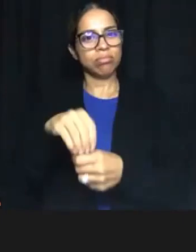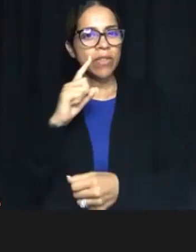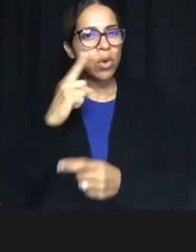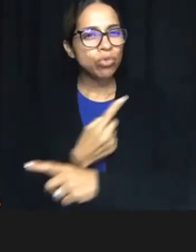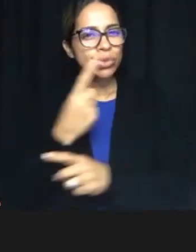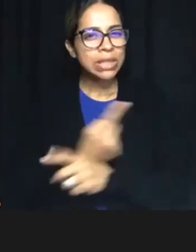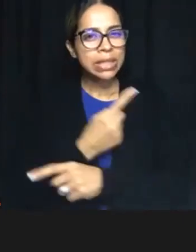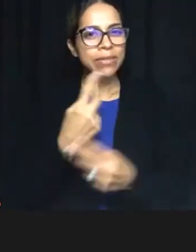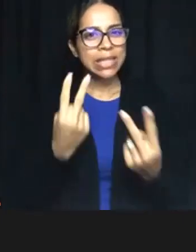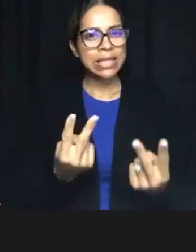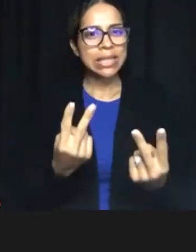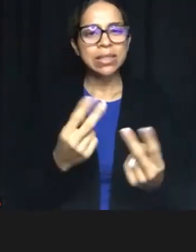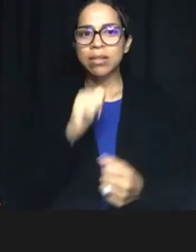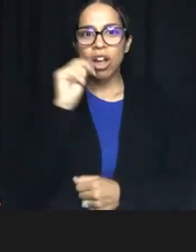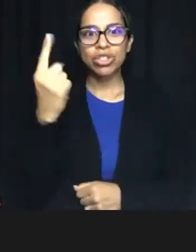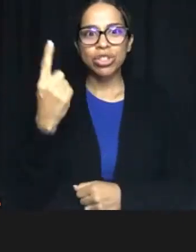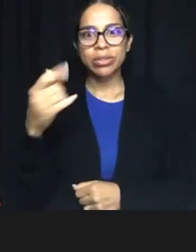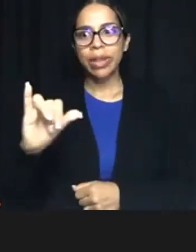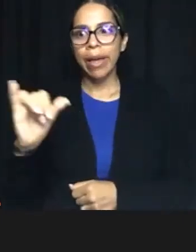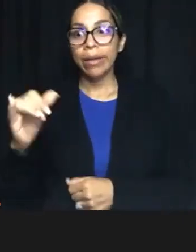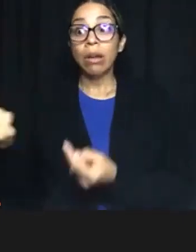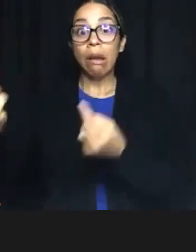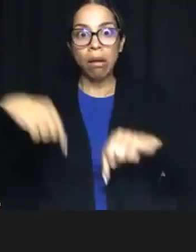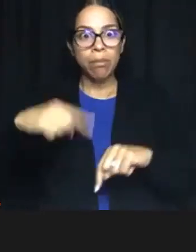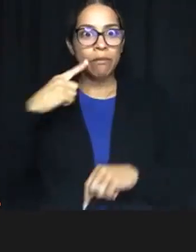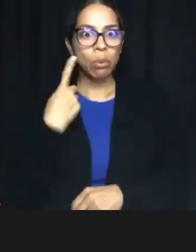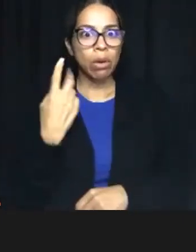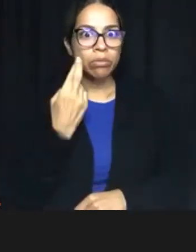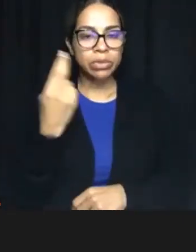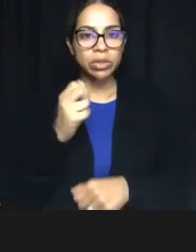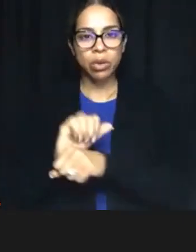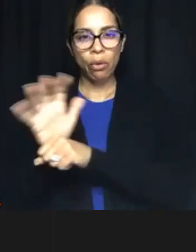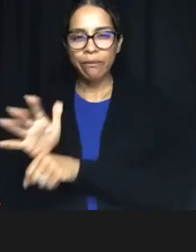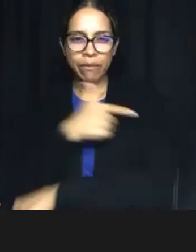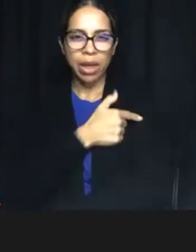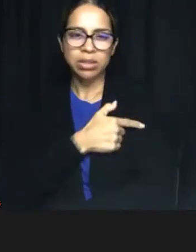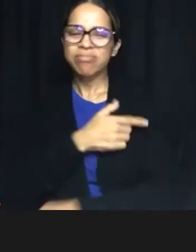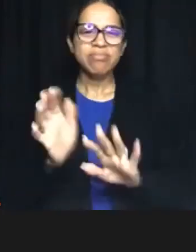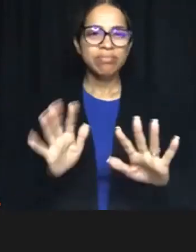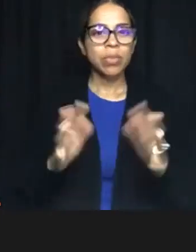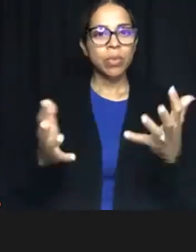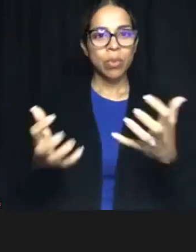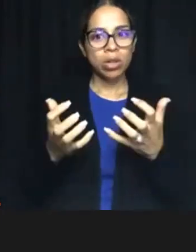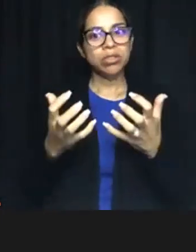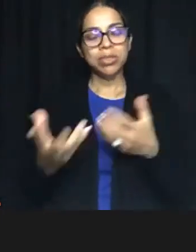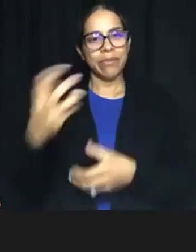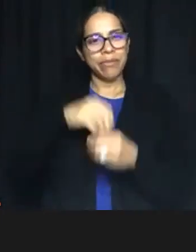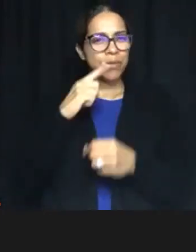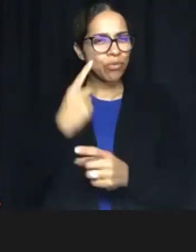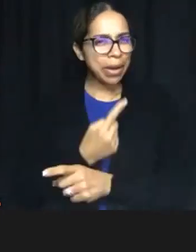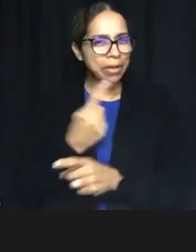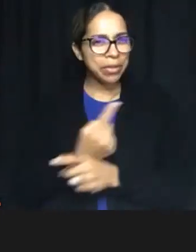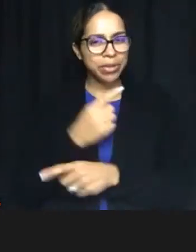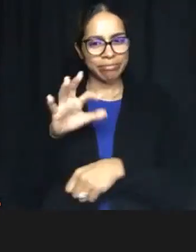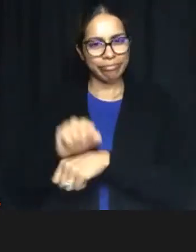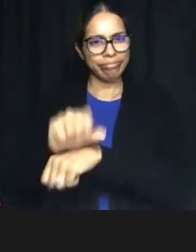itself type of thing, just making that part of that overall package of an overall messaging, just like how the flu